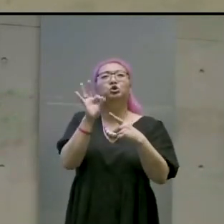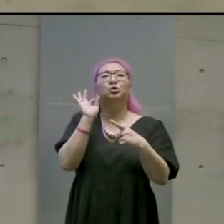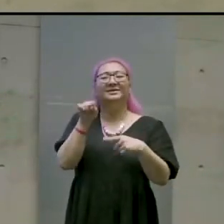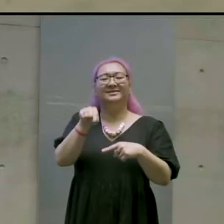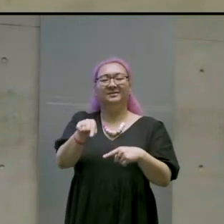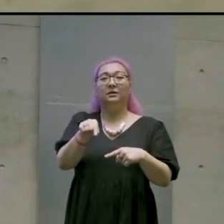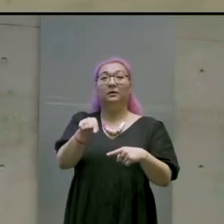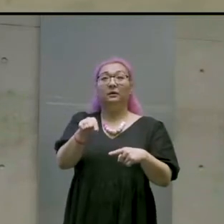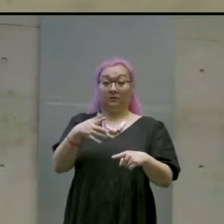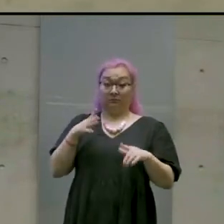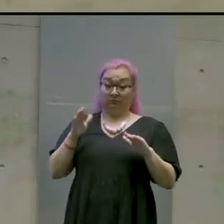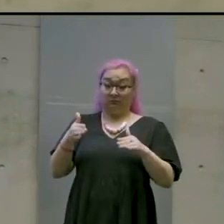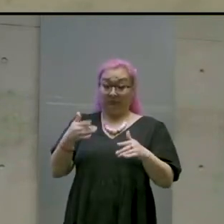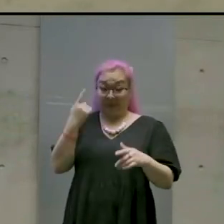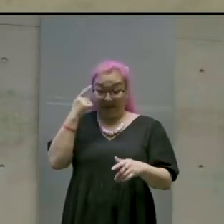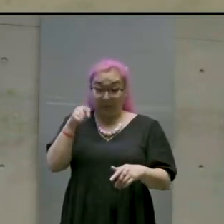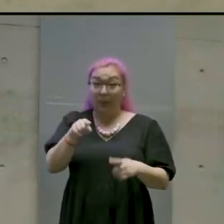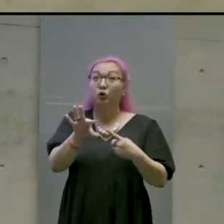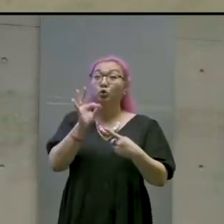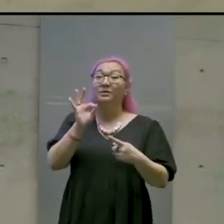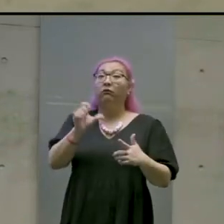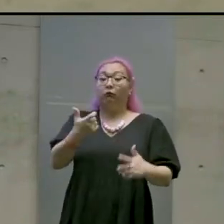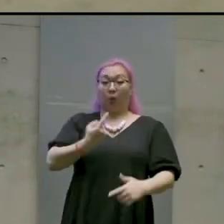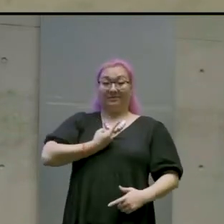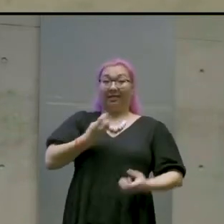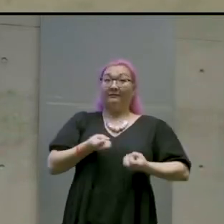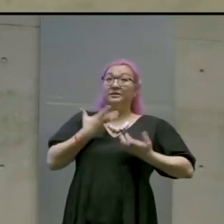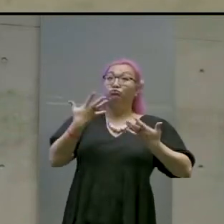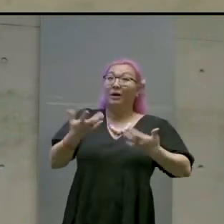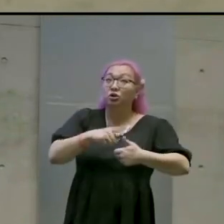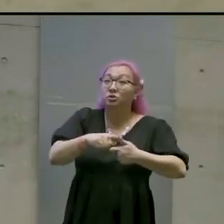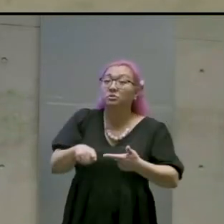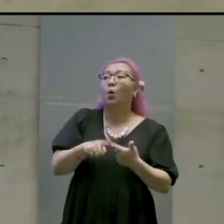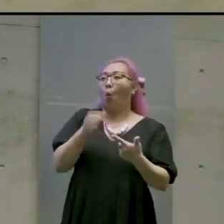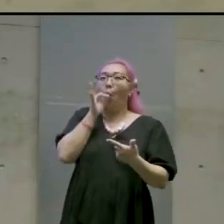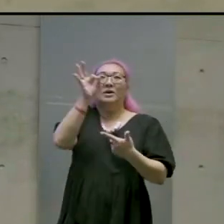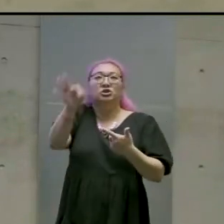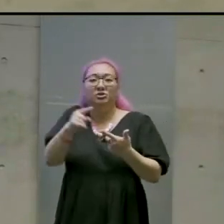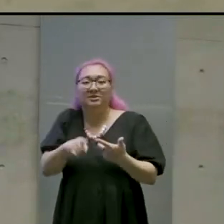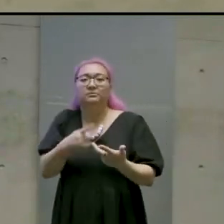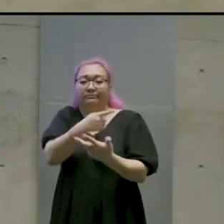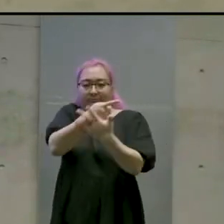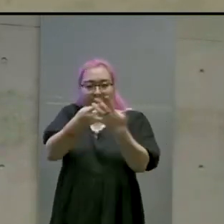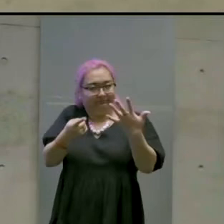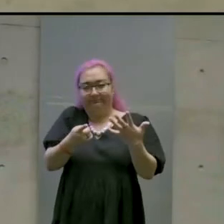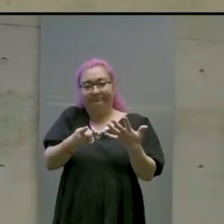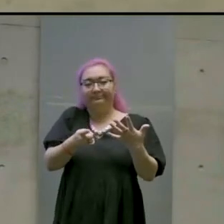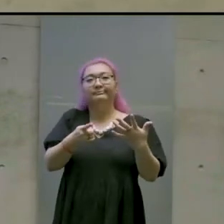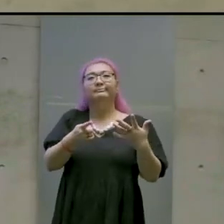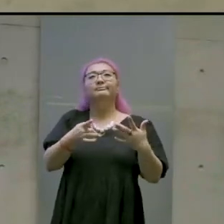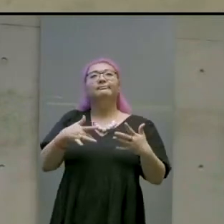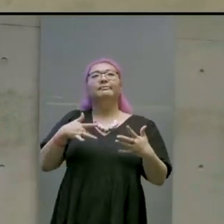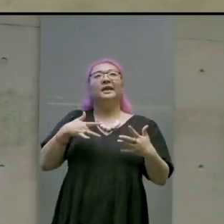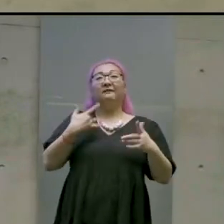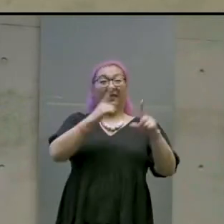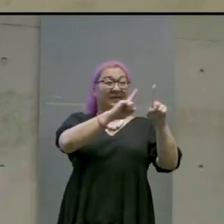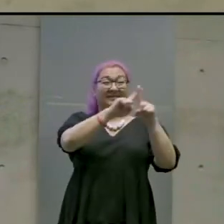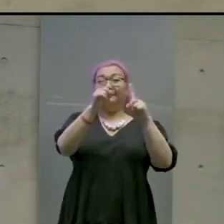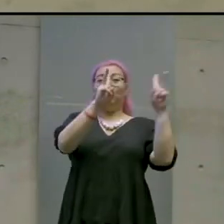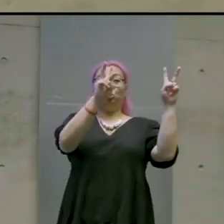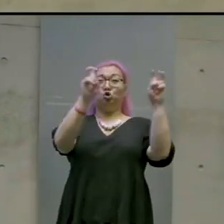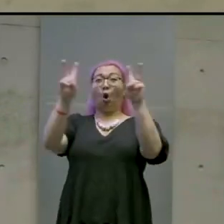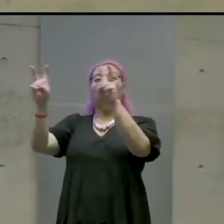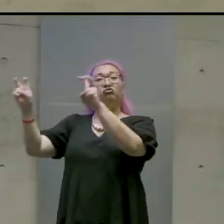self-expression? Is it just questioning those things? I don't think that changes between genres or whether it's procedural or not. You can